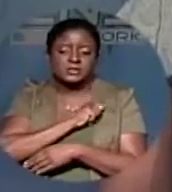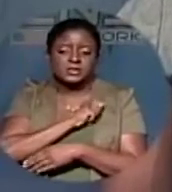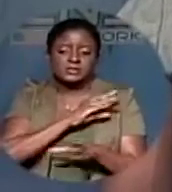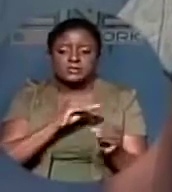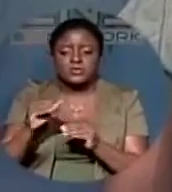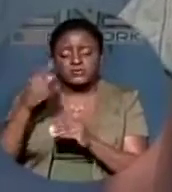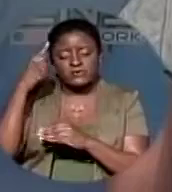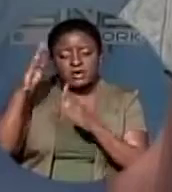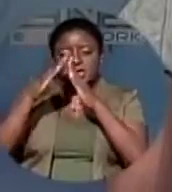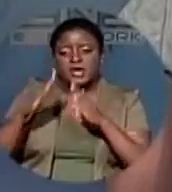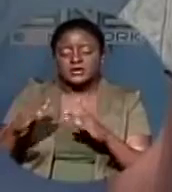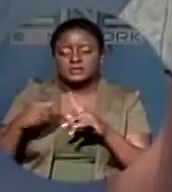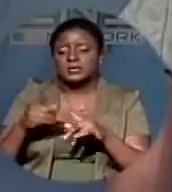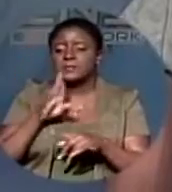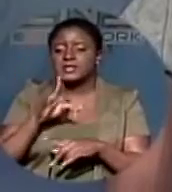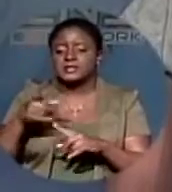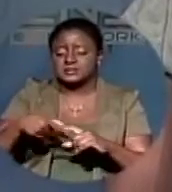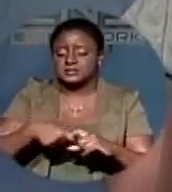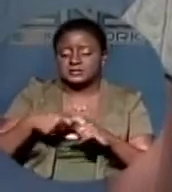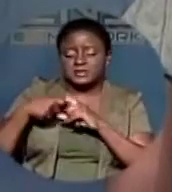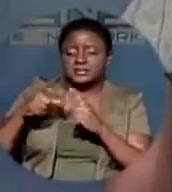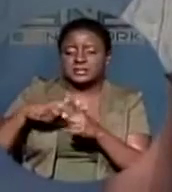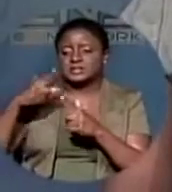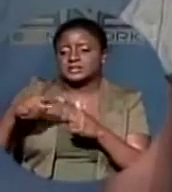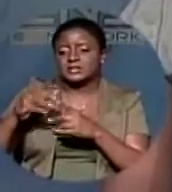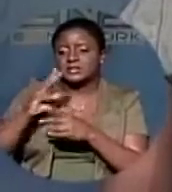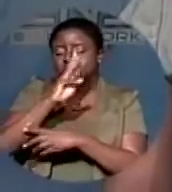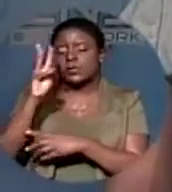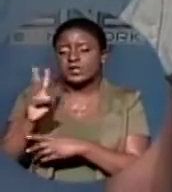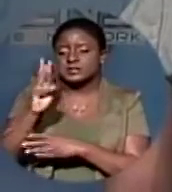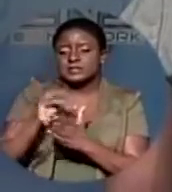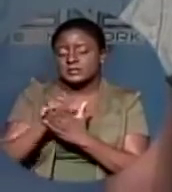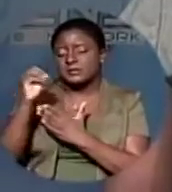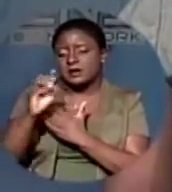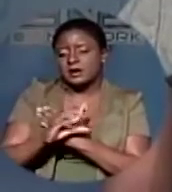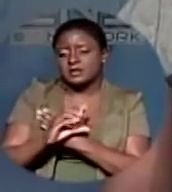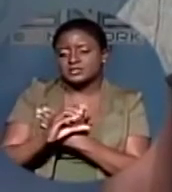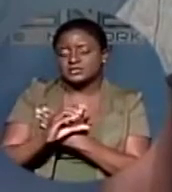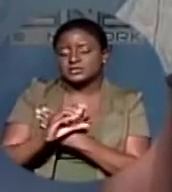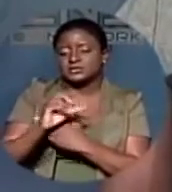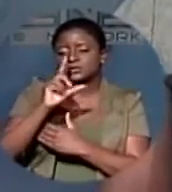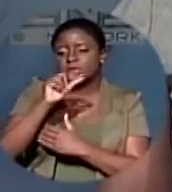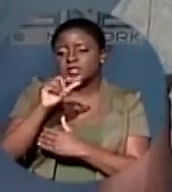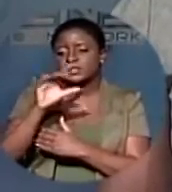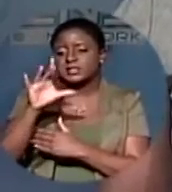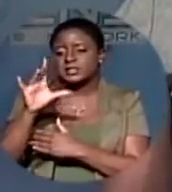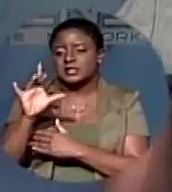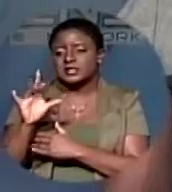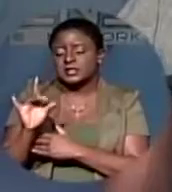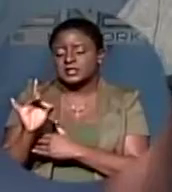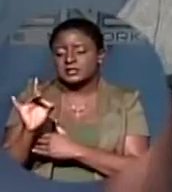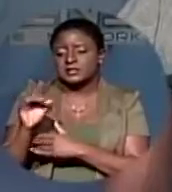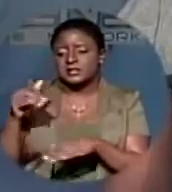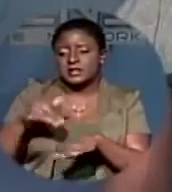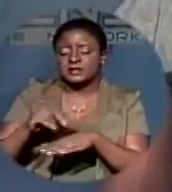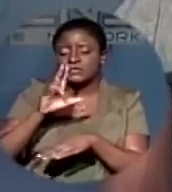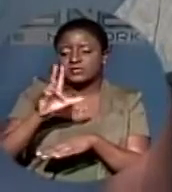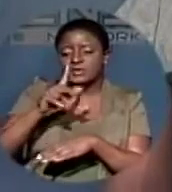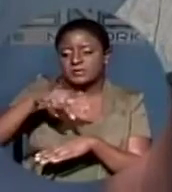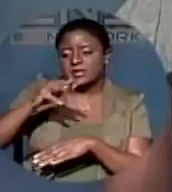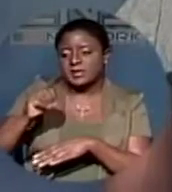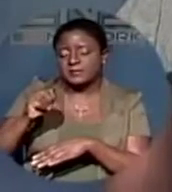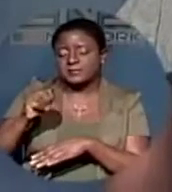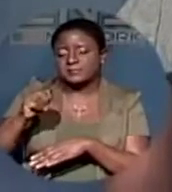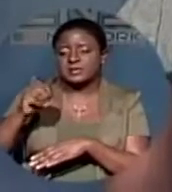be suspended until Wednesday, March 28th at 3 p.m. Now, this sparked strong objection from members of the opposition who said